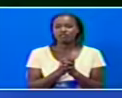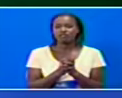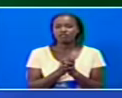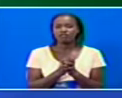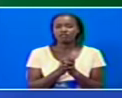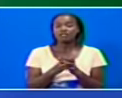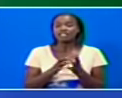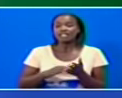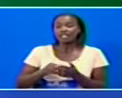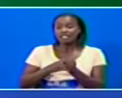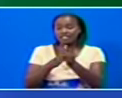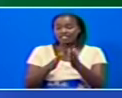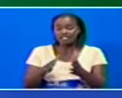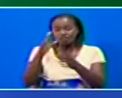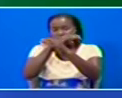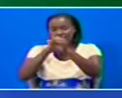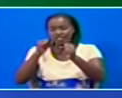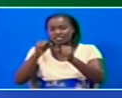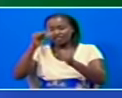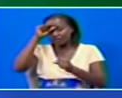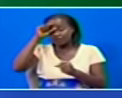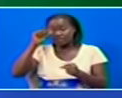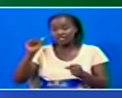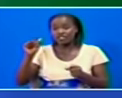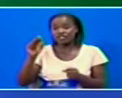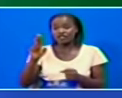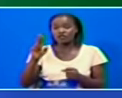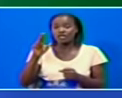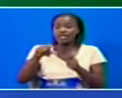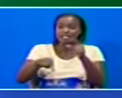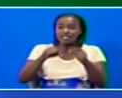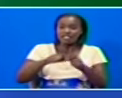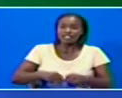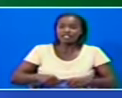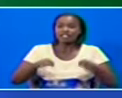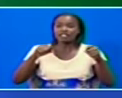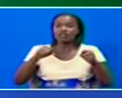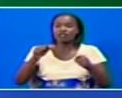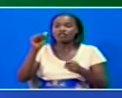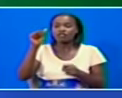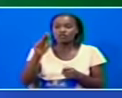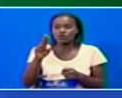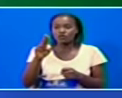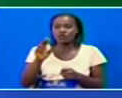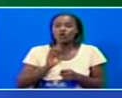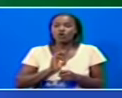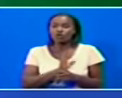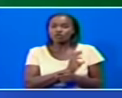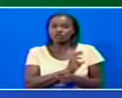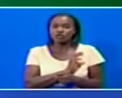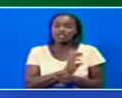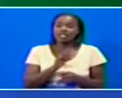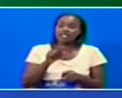Heads of state and government of the African Union will elect the new chairperson of the African Union Commission at their summit